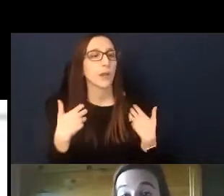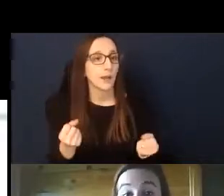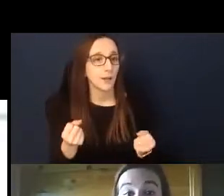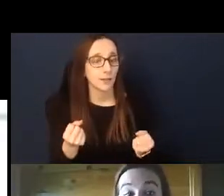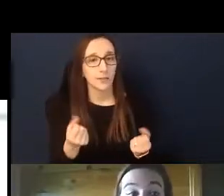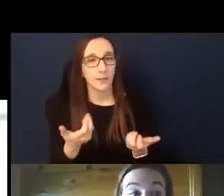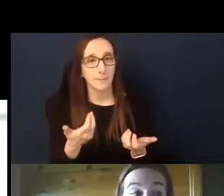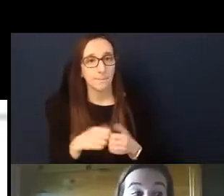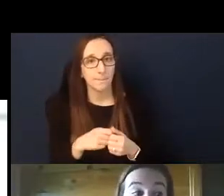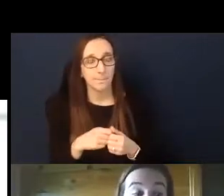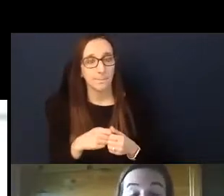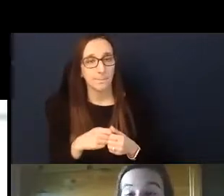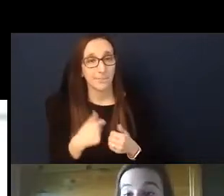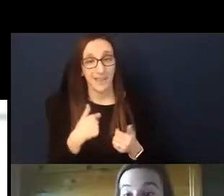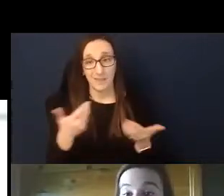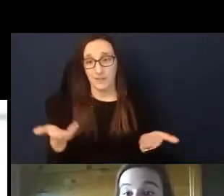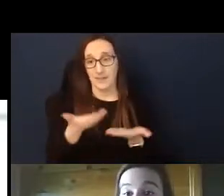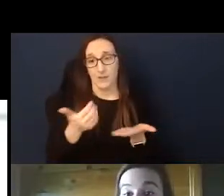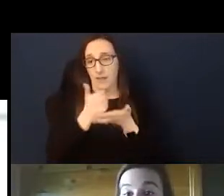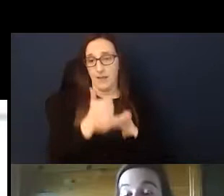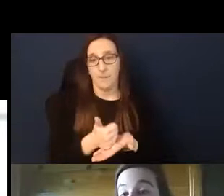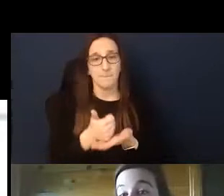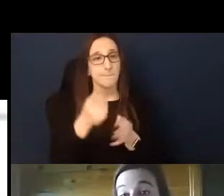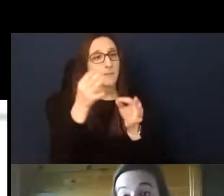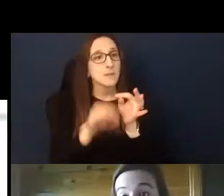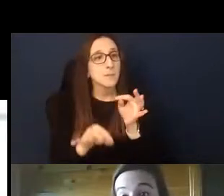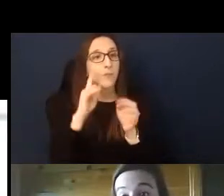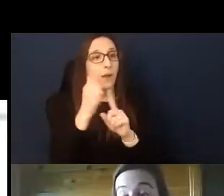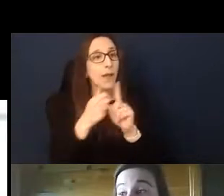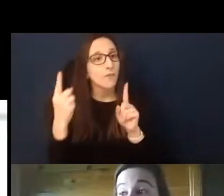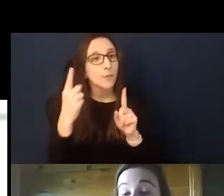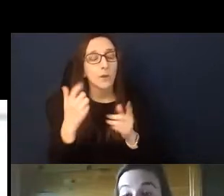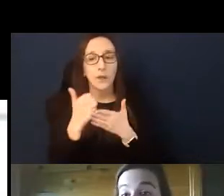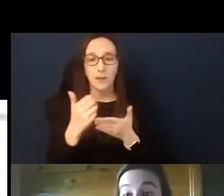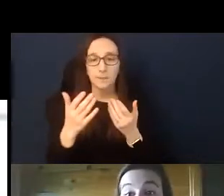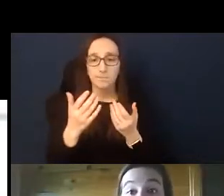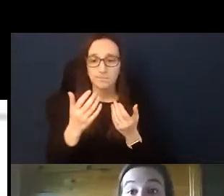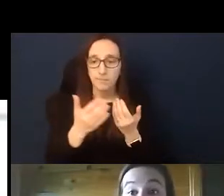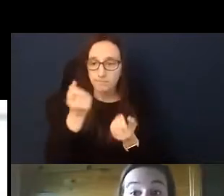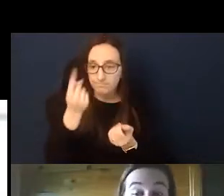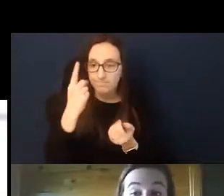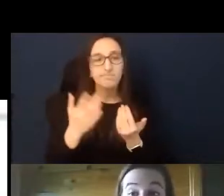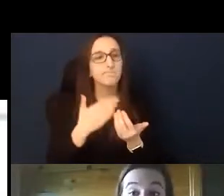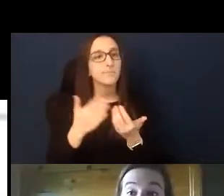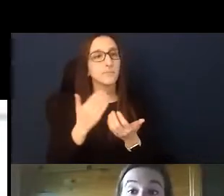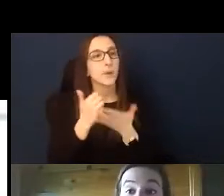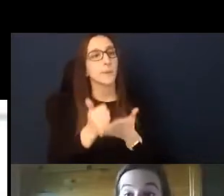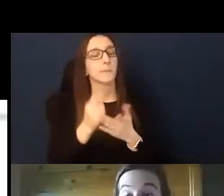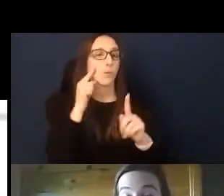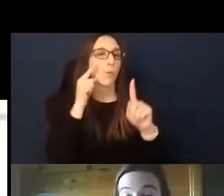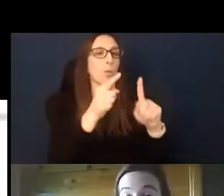I feel like I'm really here to help make things simple and easy for you to understand, to help you reach whatever type of nutrition goal that you